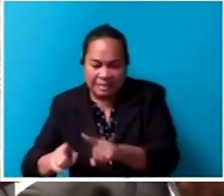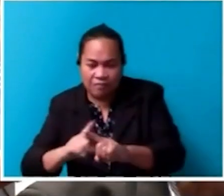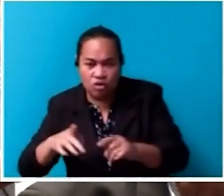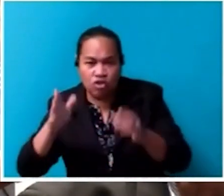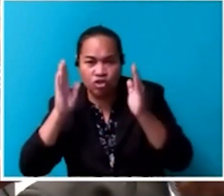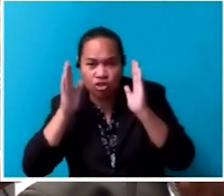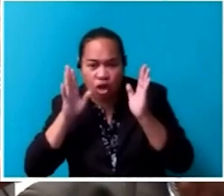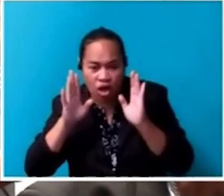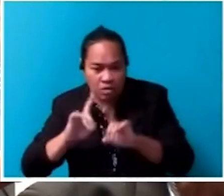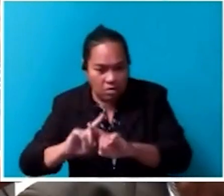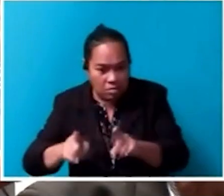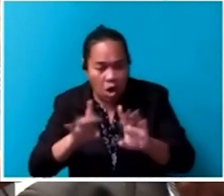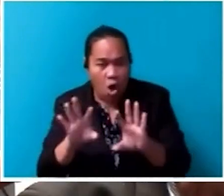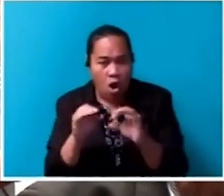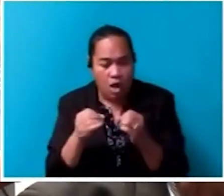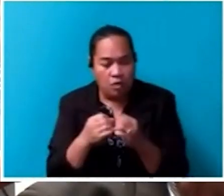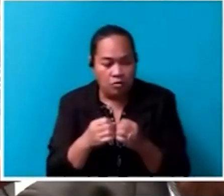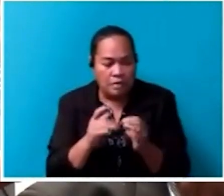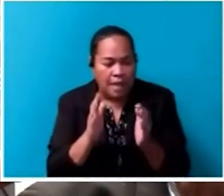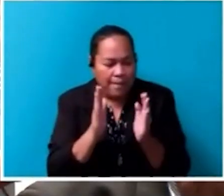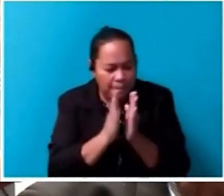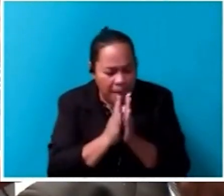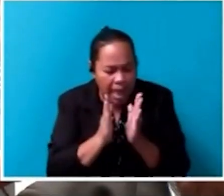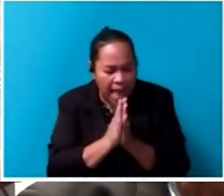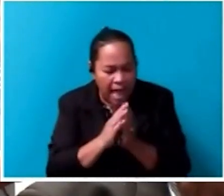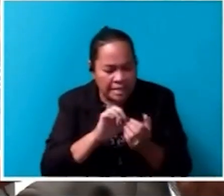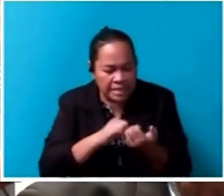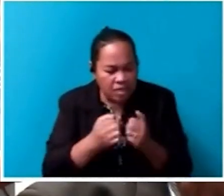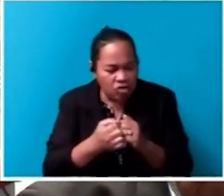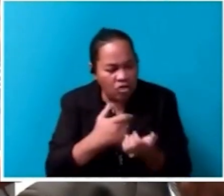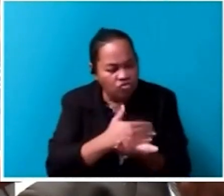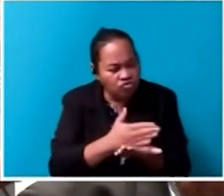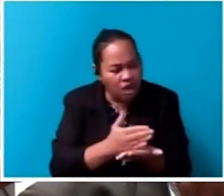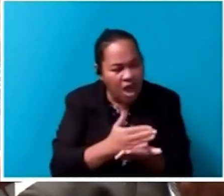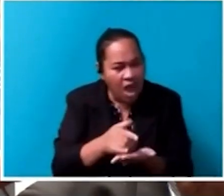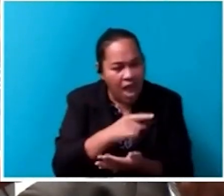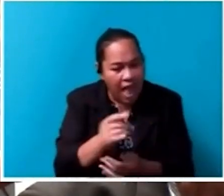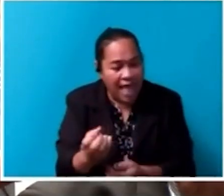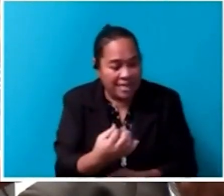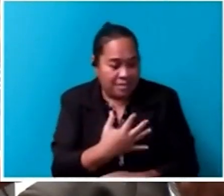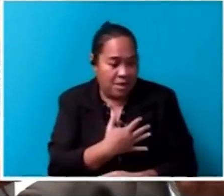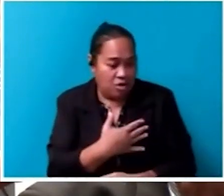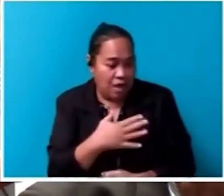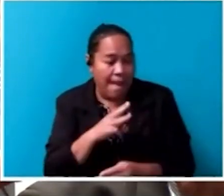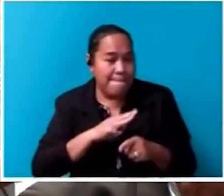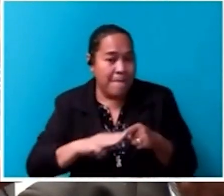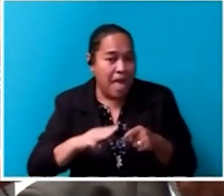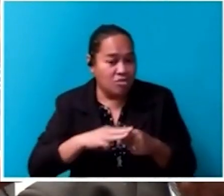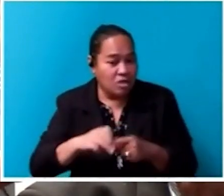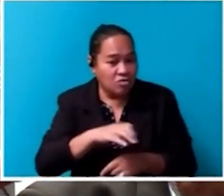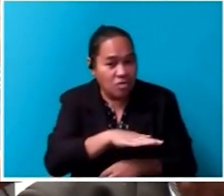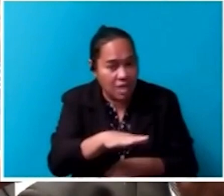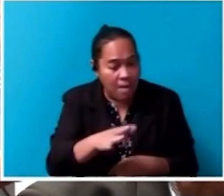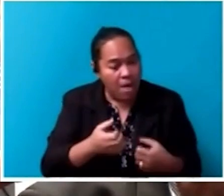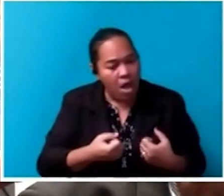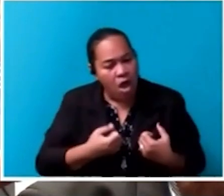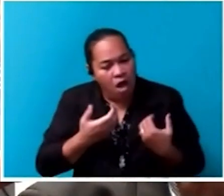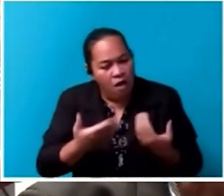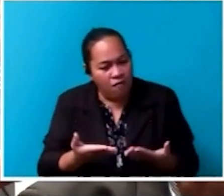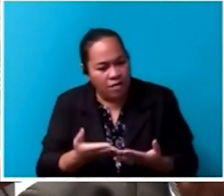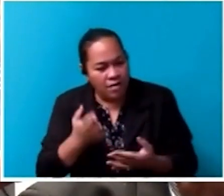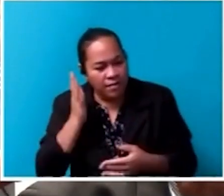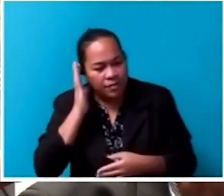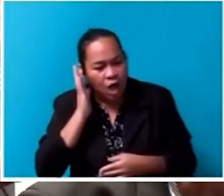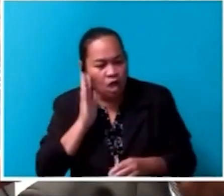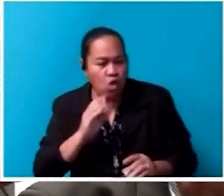vital role in conducting prayer sessions, sharing inspirational messages, and offering ongoing